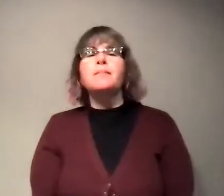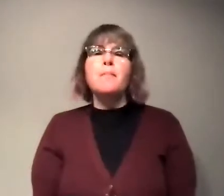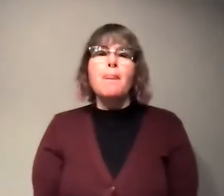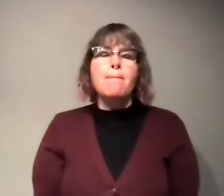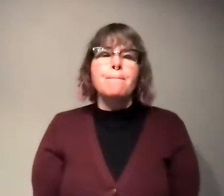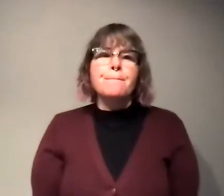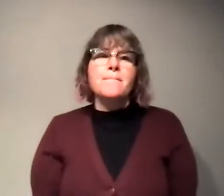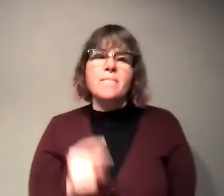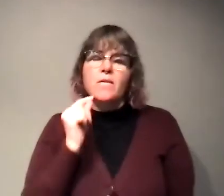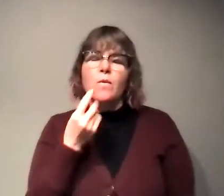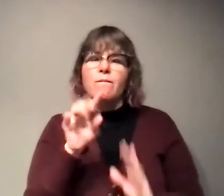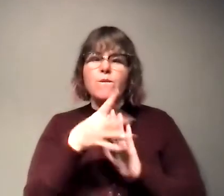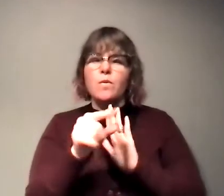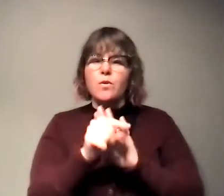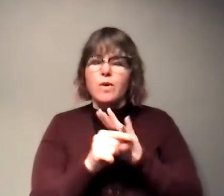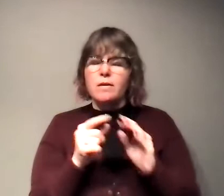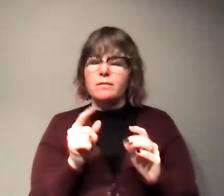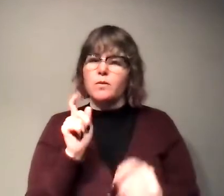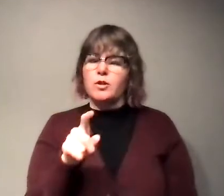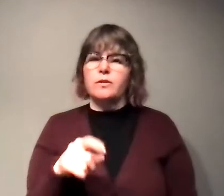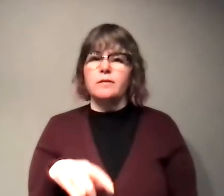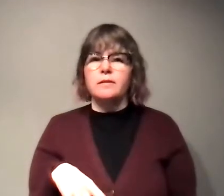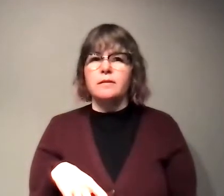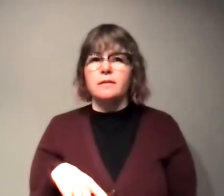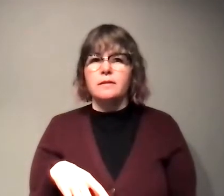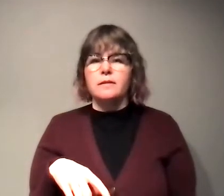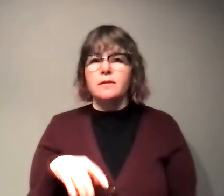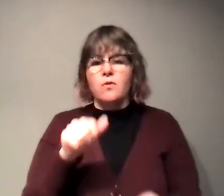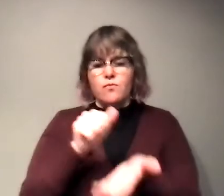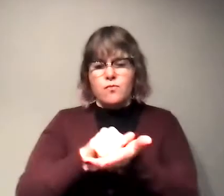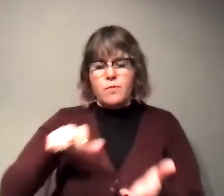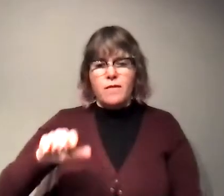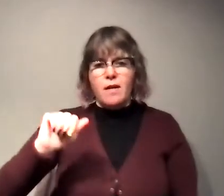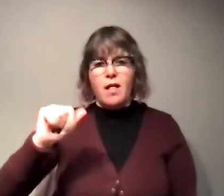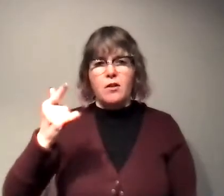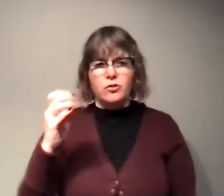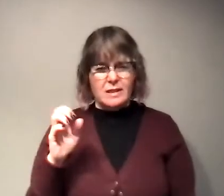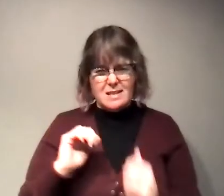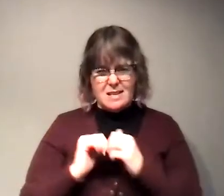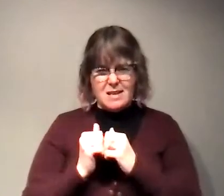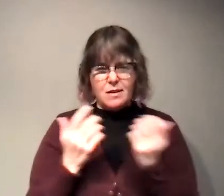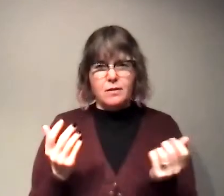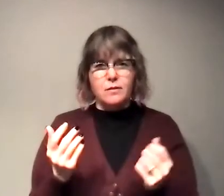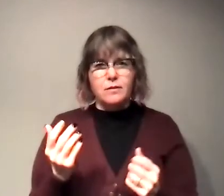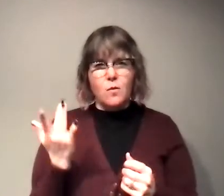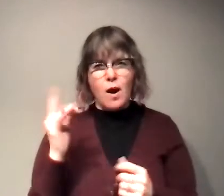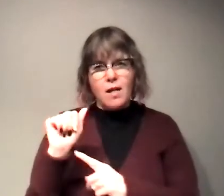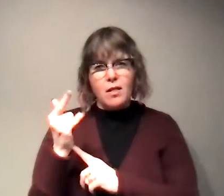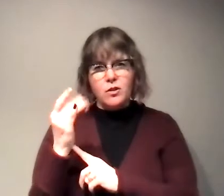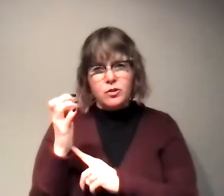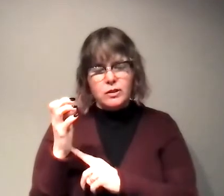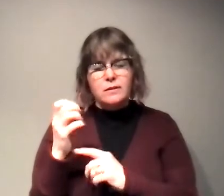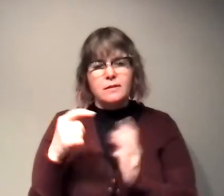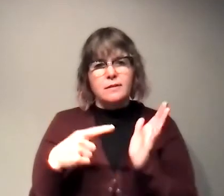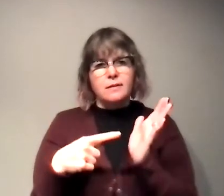neat question from fourth graders. So the question is, how do you remove algae? Can you tell us like why algae is in